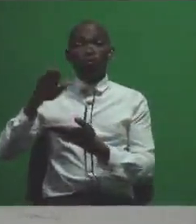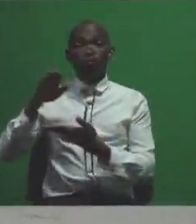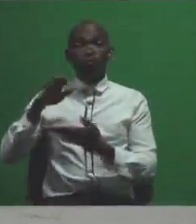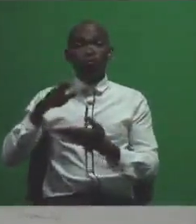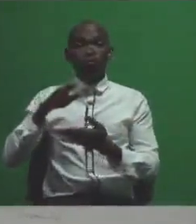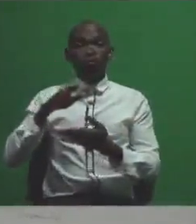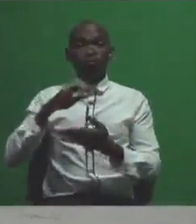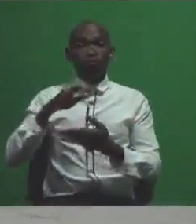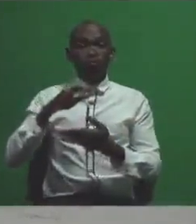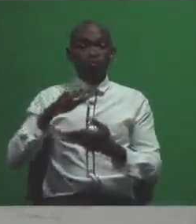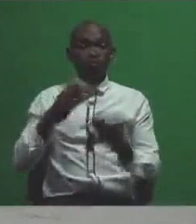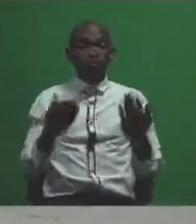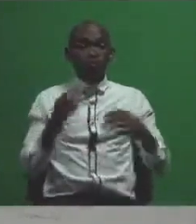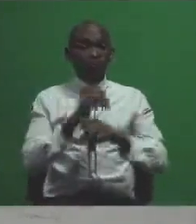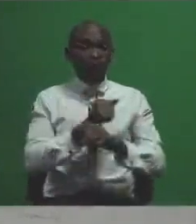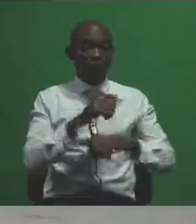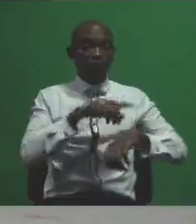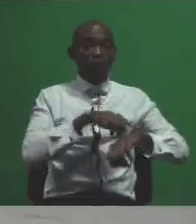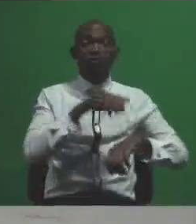Physics laboratory,